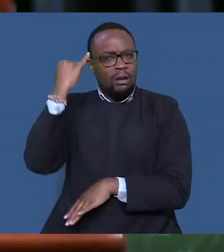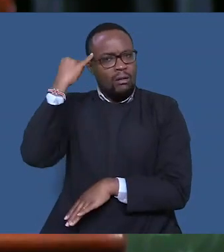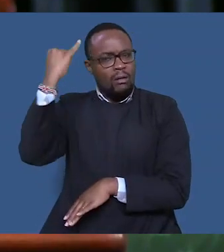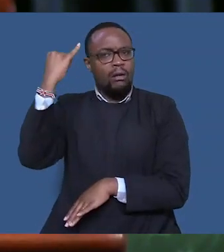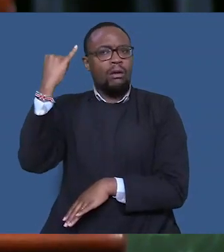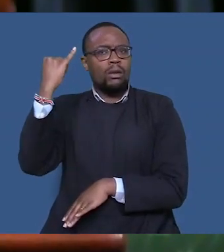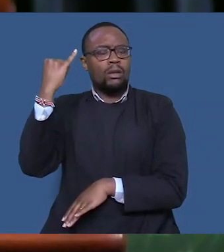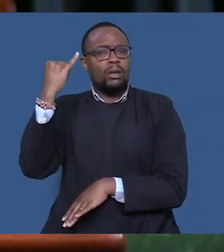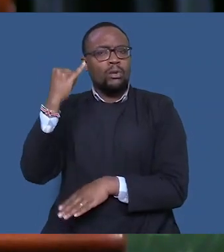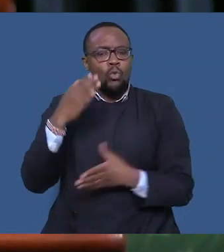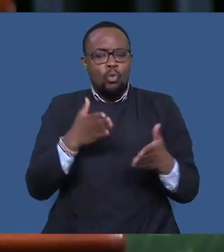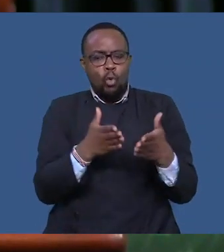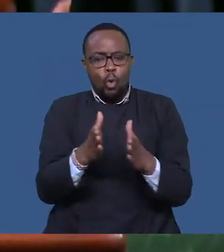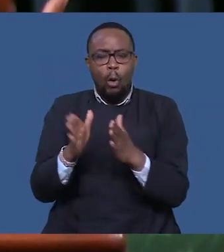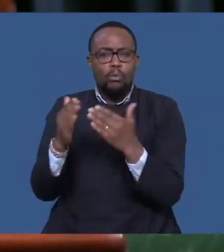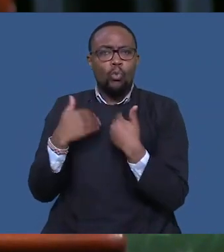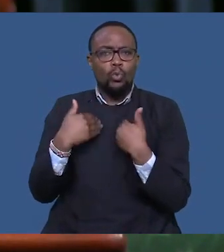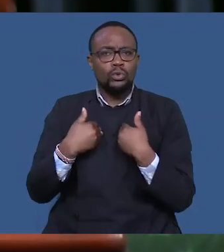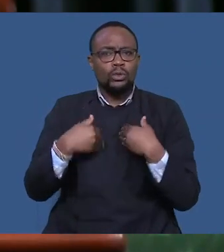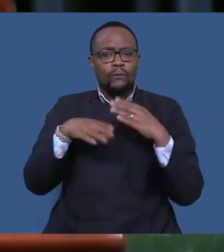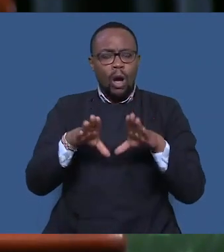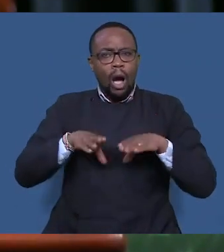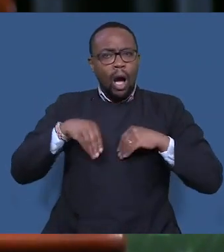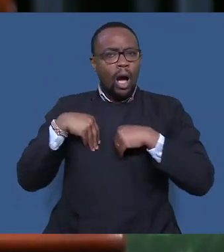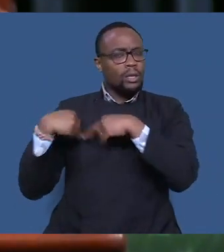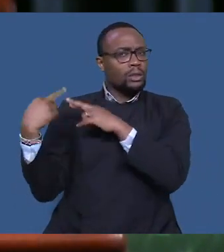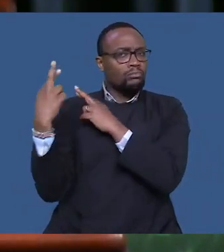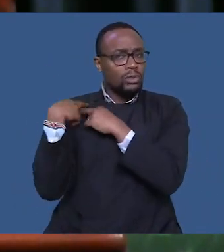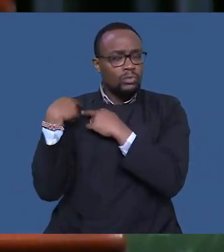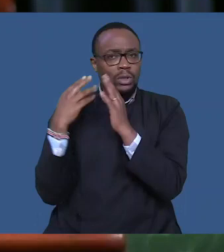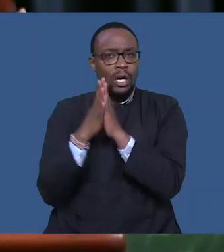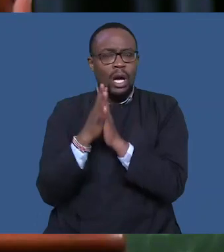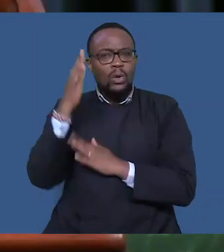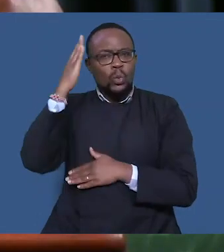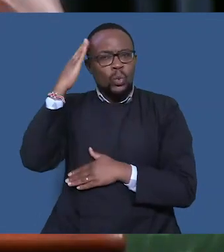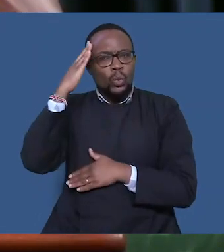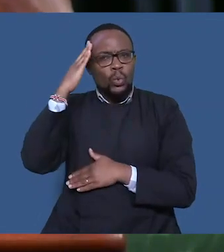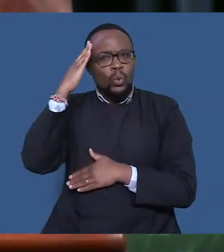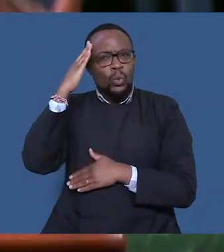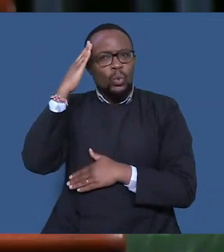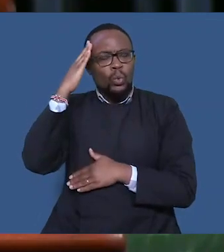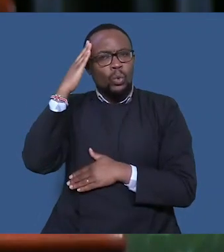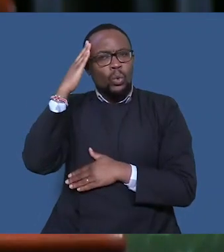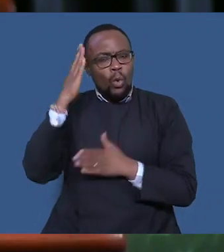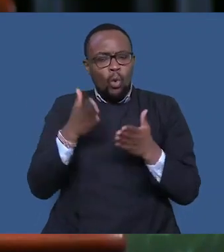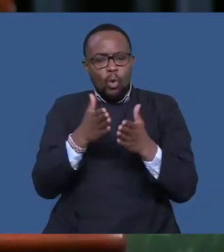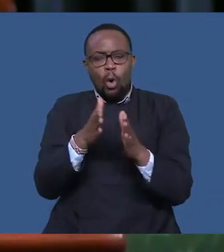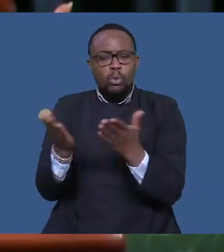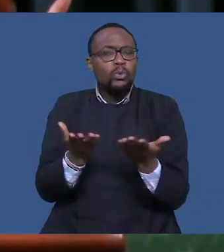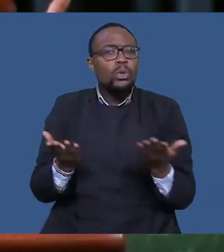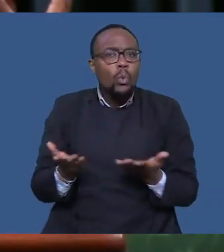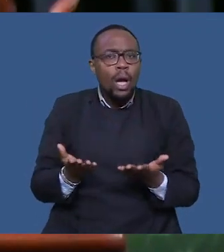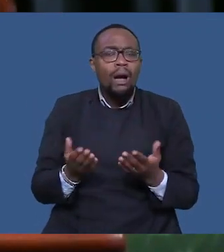it's usually an opportunity for us to actually take up responsibility and look out for these opportunities that we